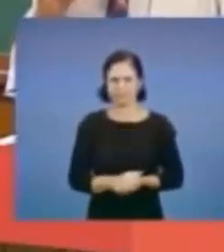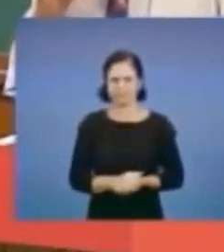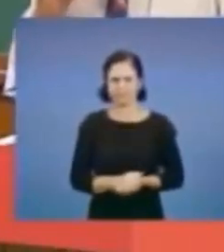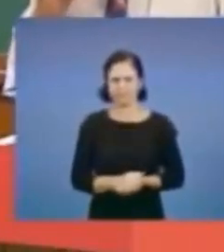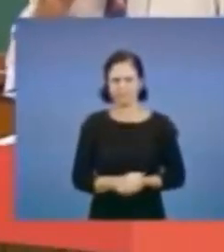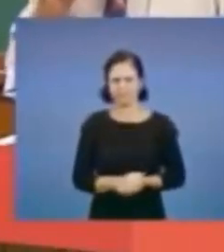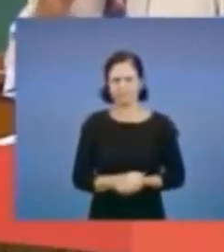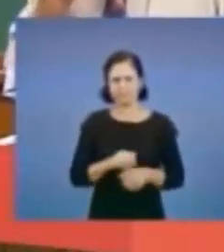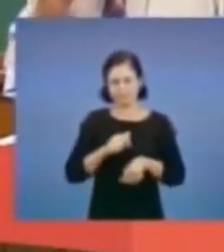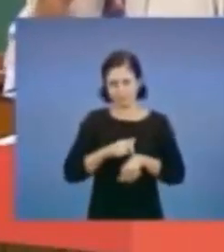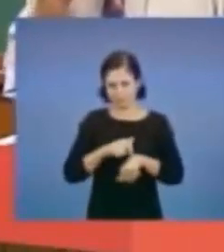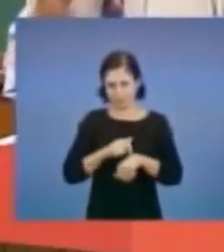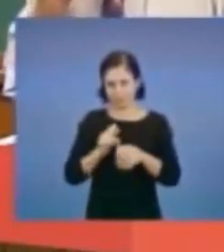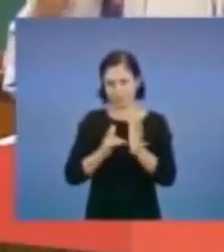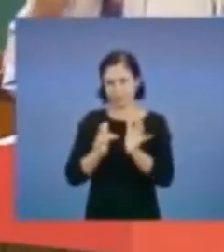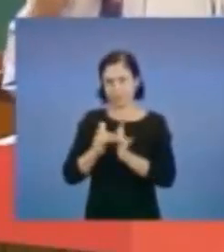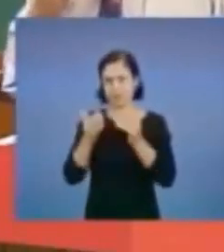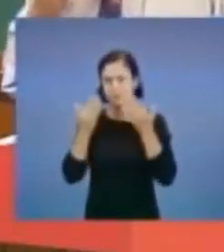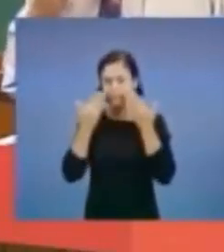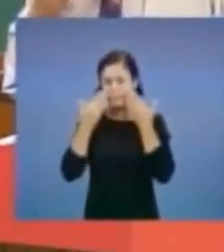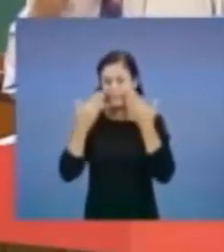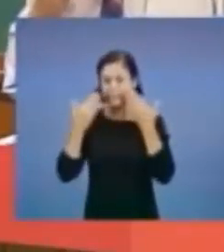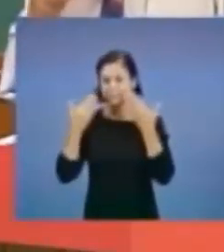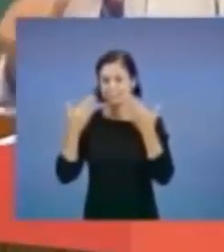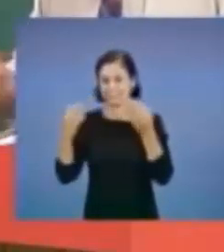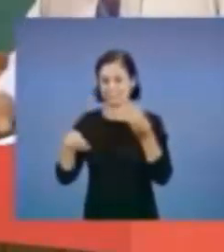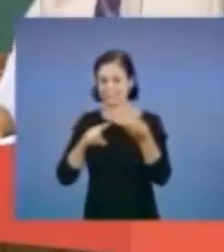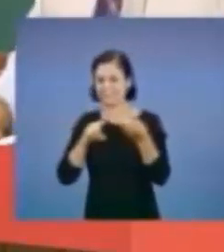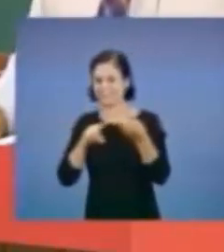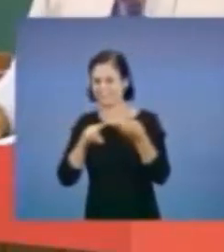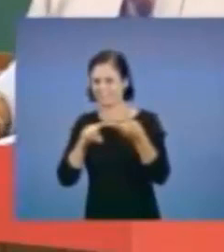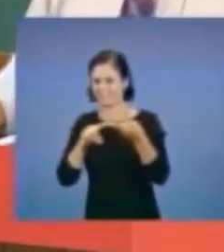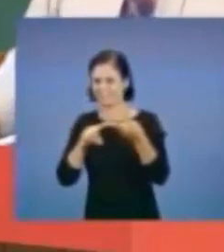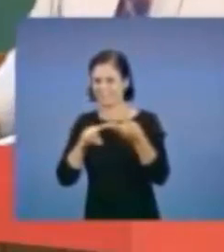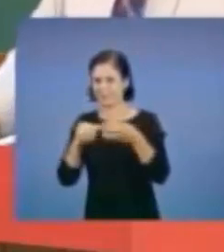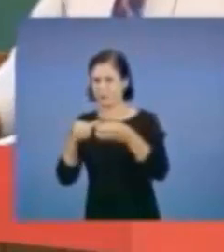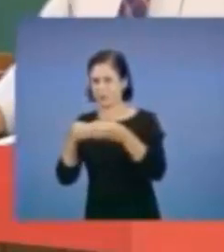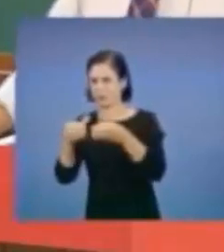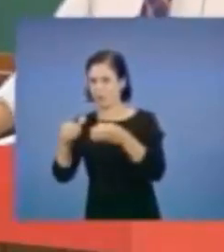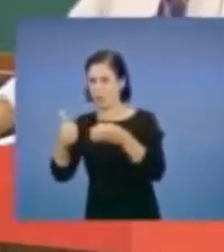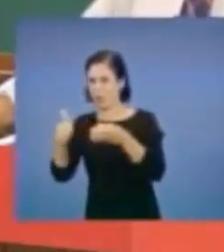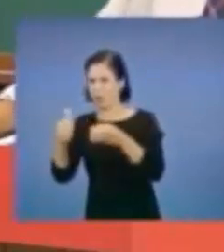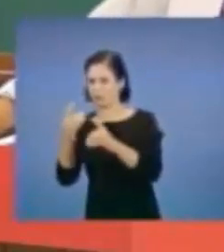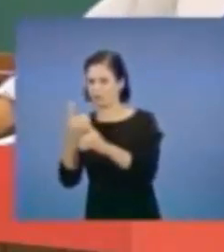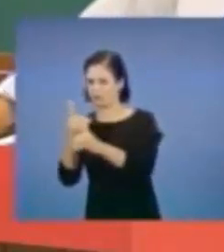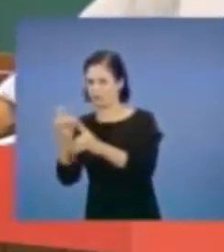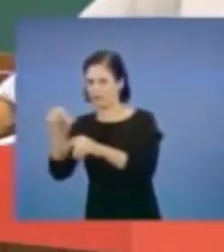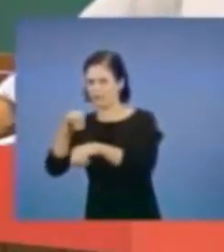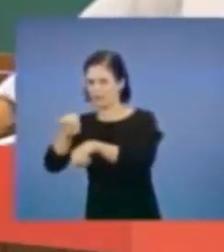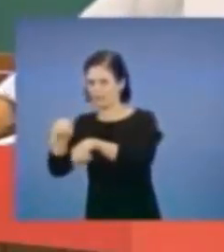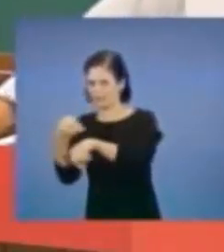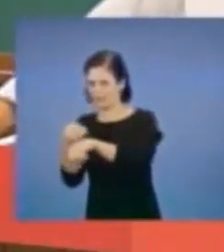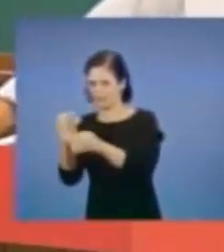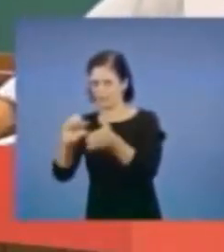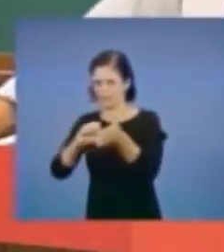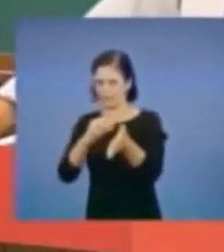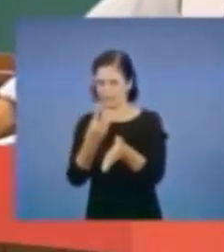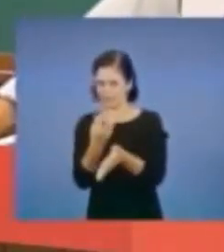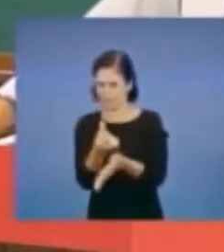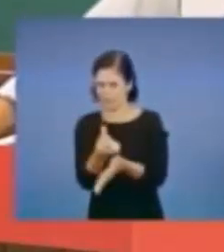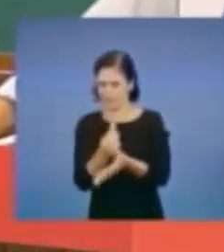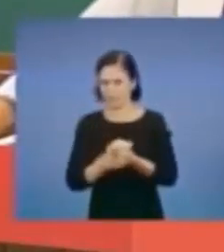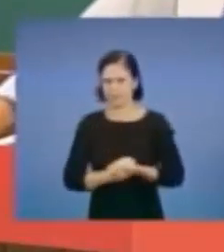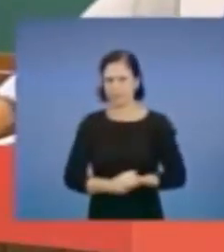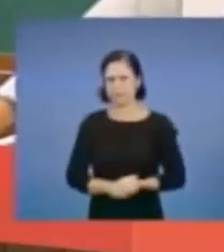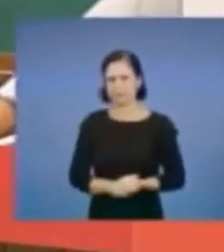verse 36, when the Lord manifests for the third time to the disciples, the 11 disciples. The